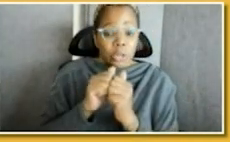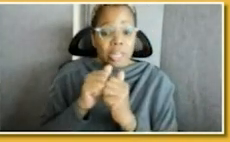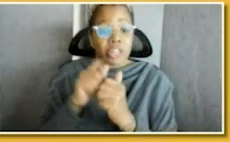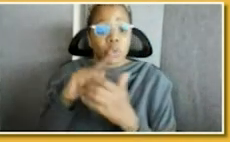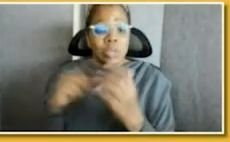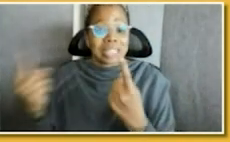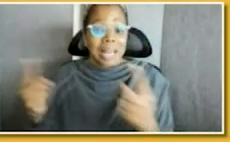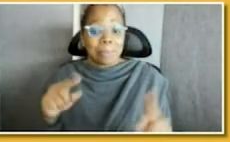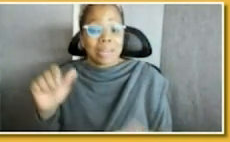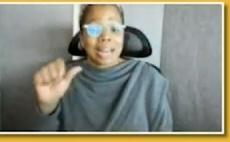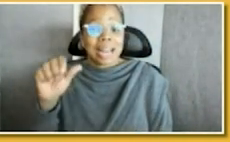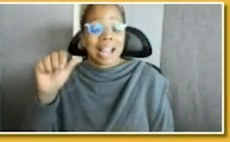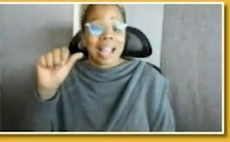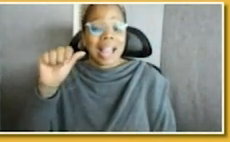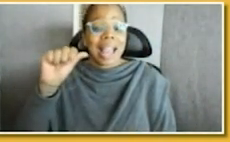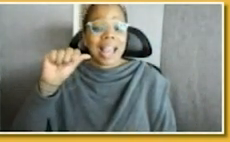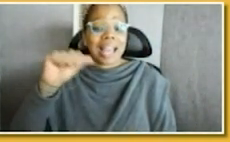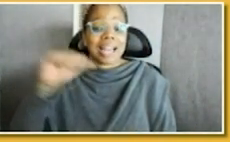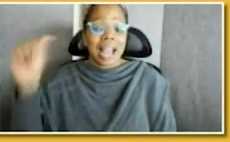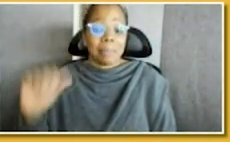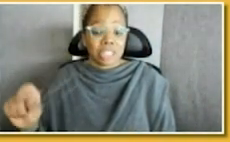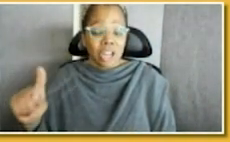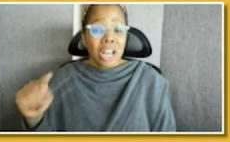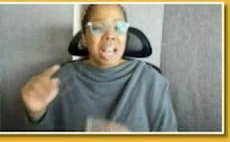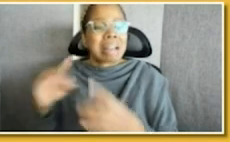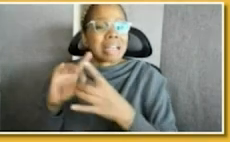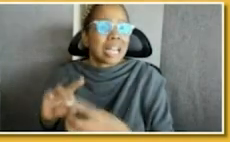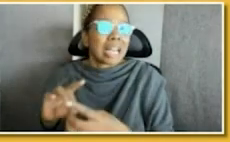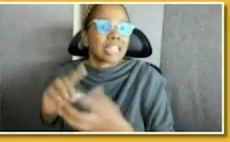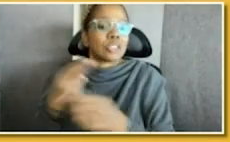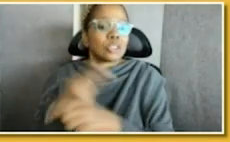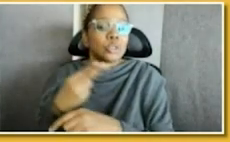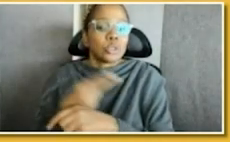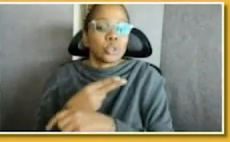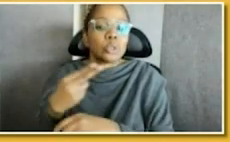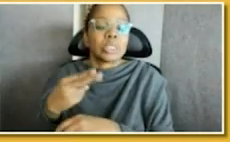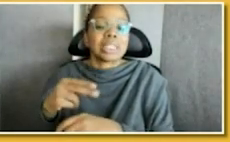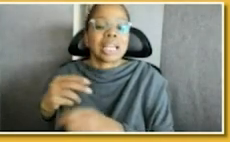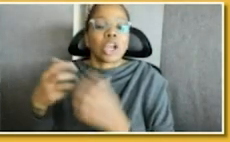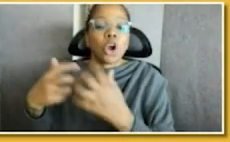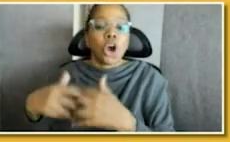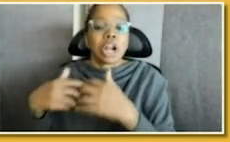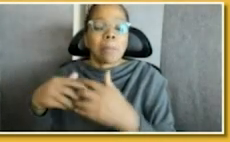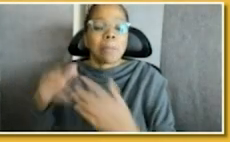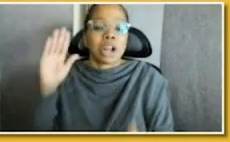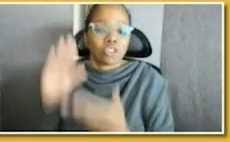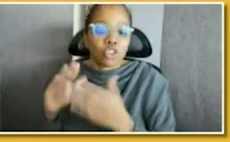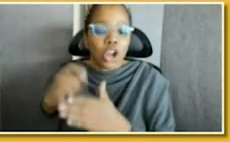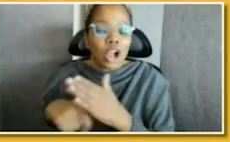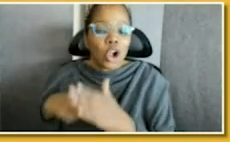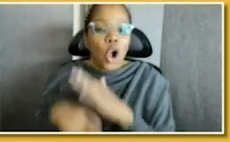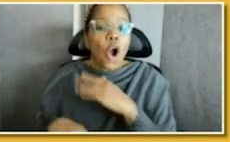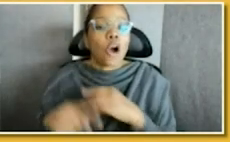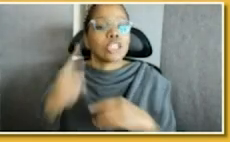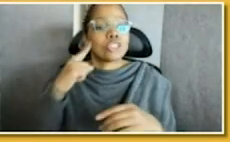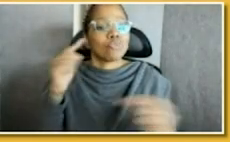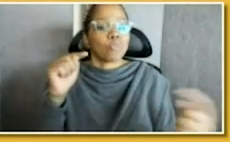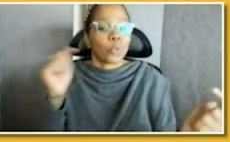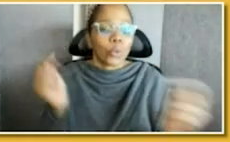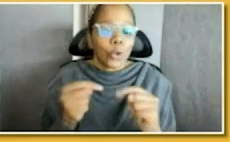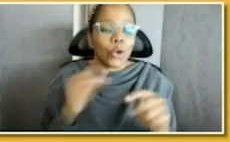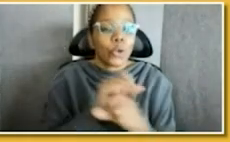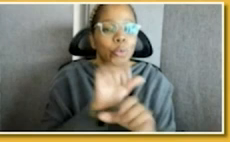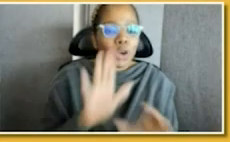lot of headlines in terms of using automation to cut costs, undercut workers. And there's obviously other parallels as